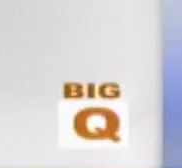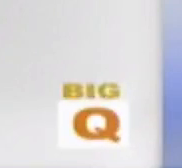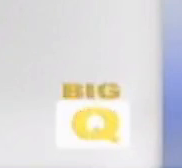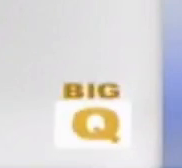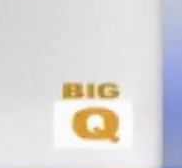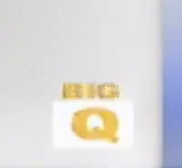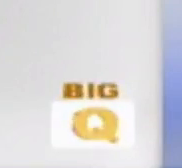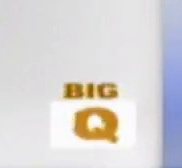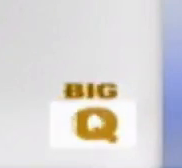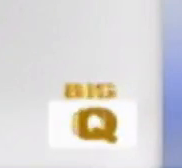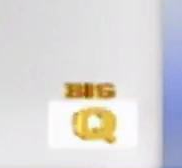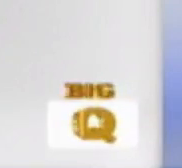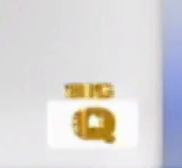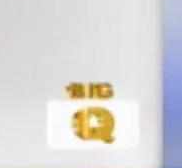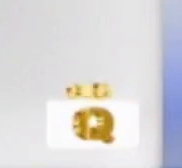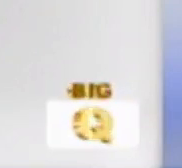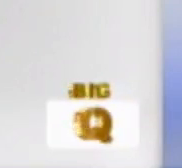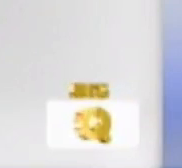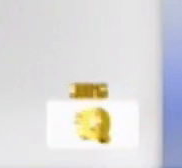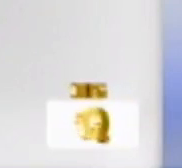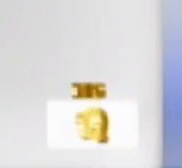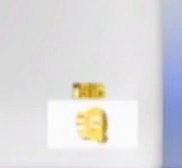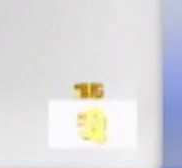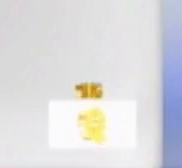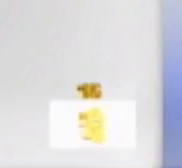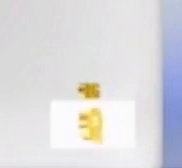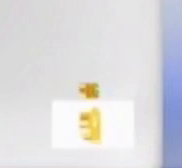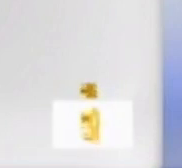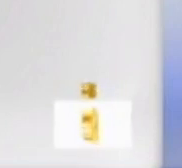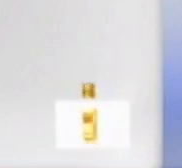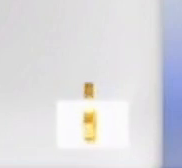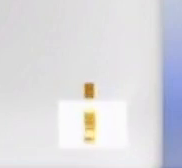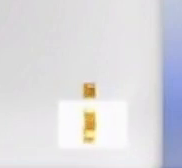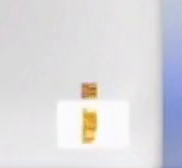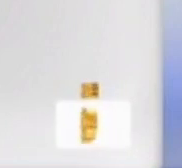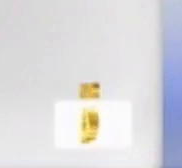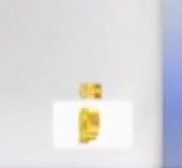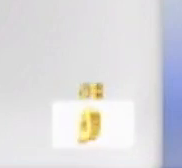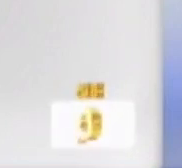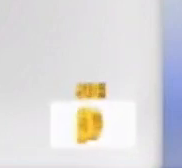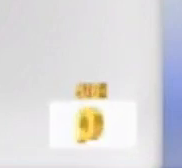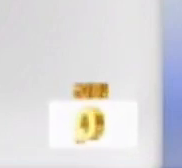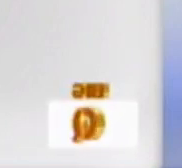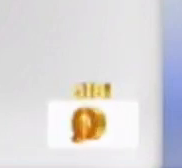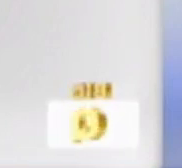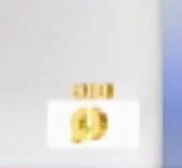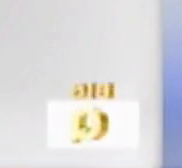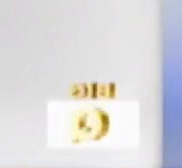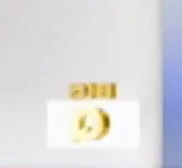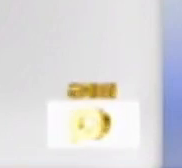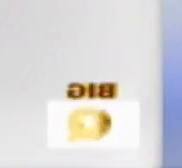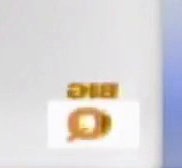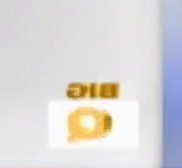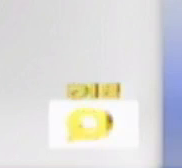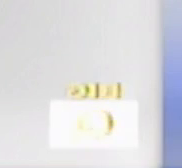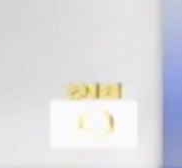home. Expect the numbers to go up in the next 1 month. Well, Aleki says, I think they should again review the measures against combating